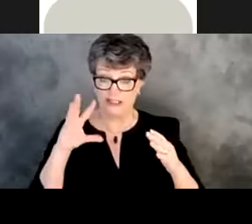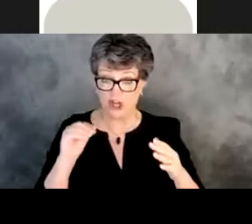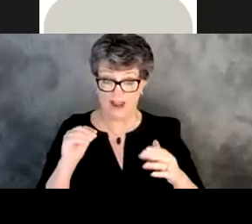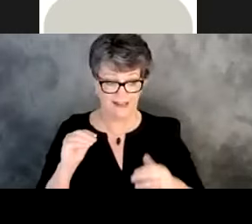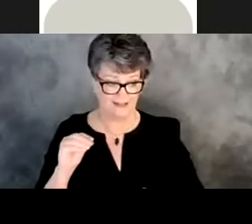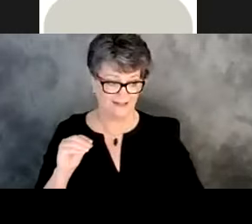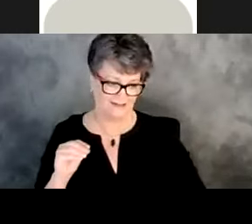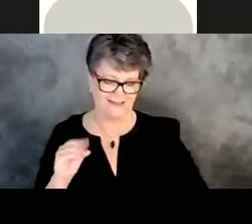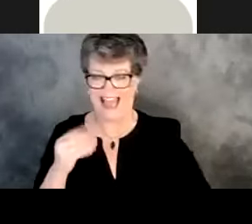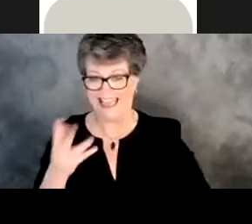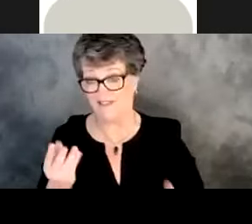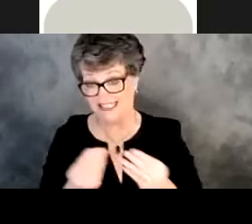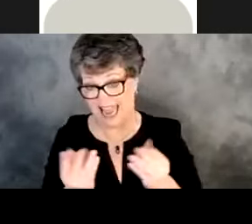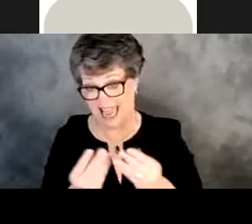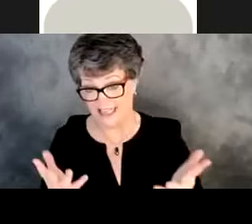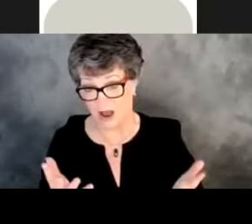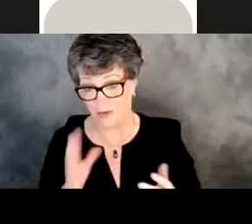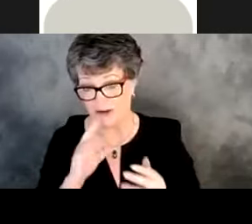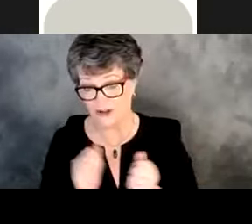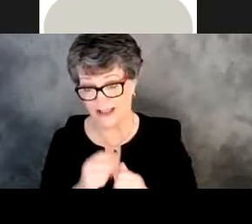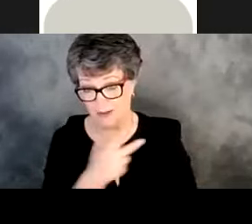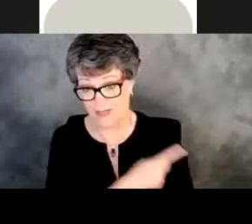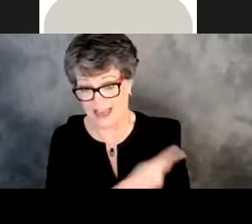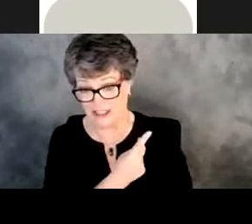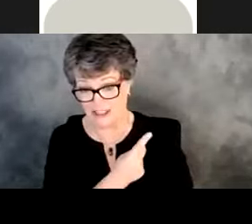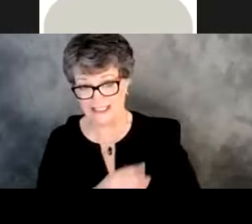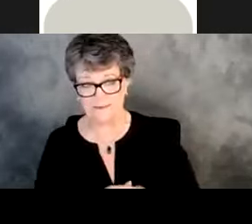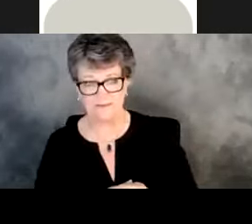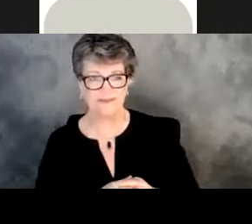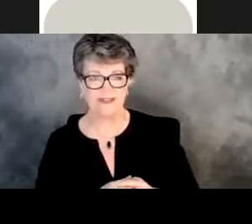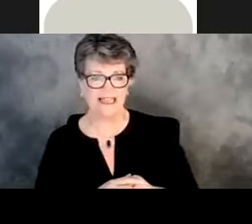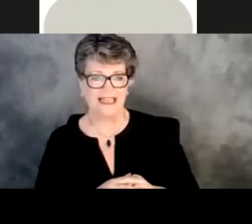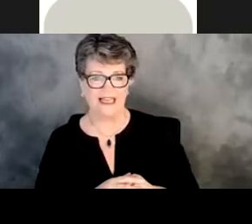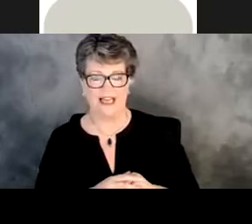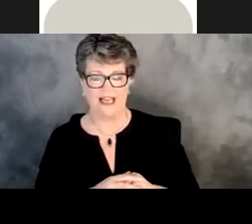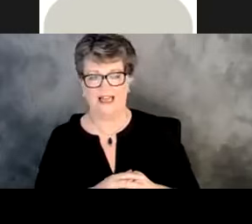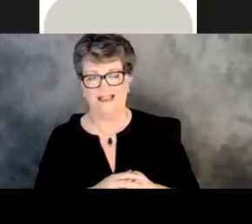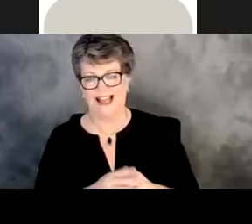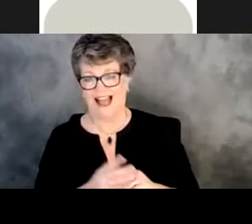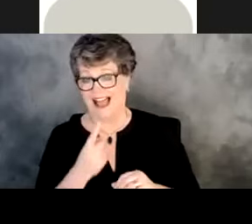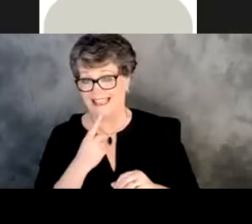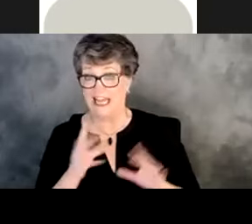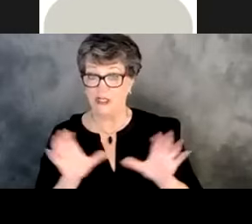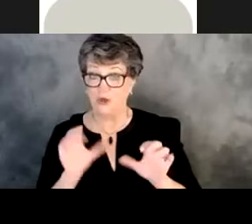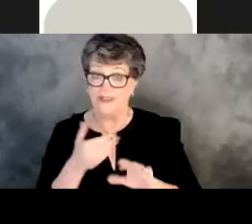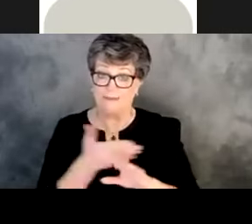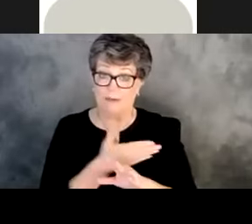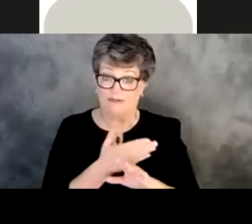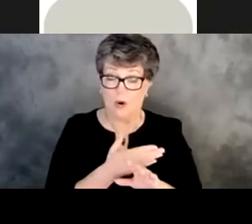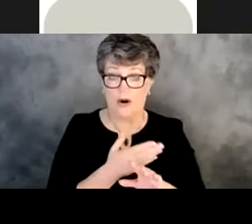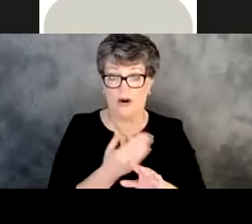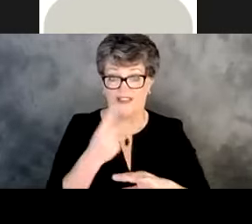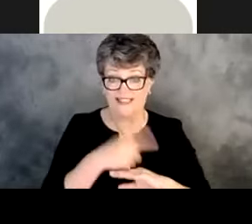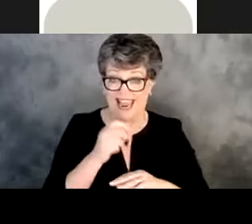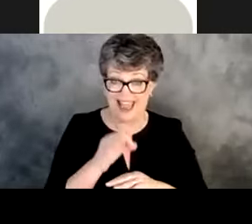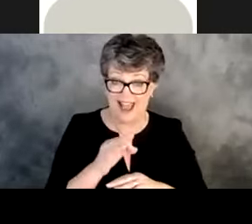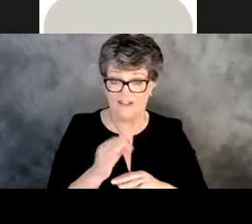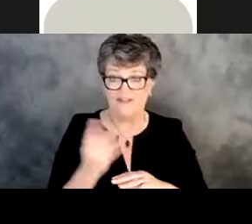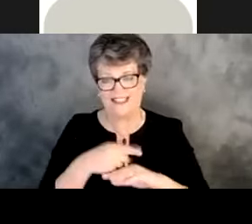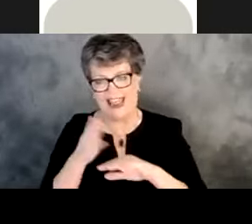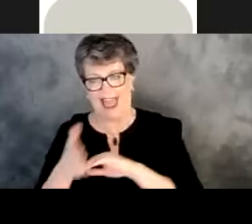usually give it as a handout when I'm talking to patients. So, I usually say to do these things the day before, the day of, and the day